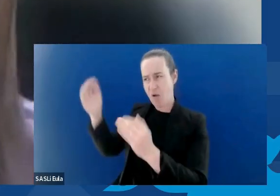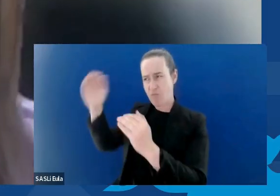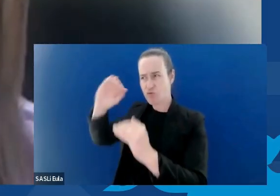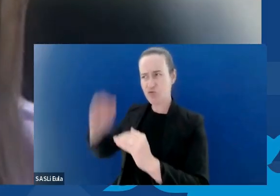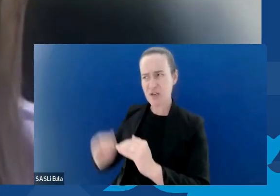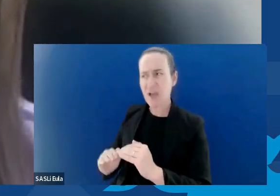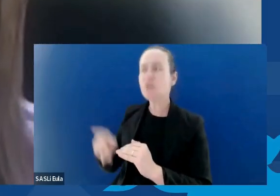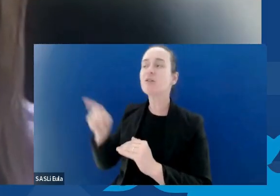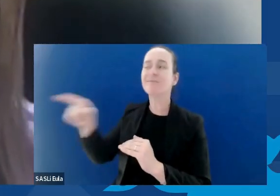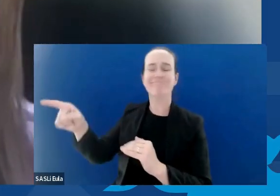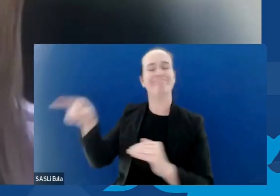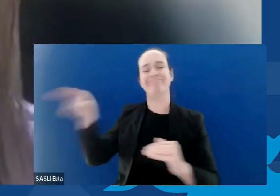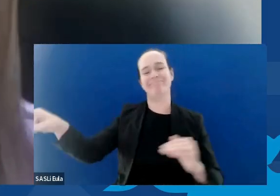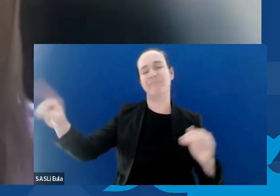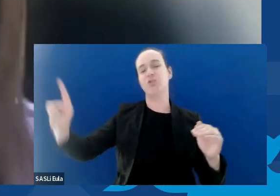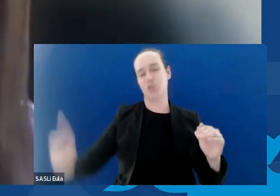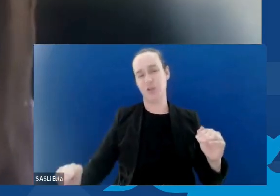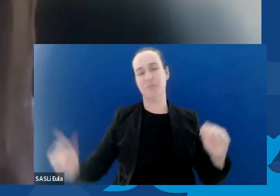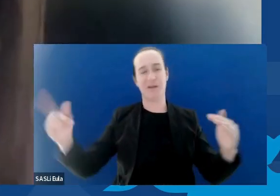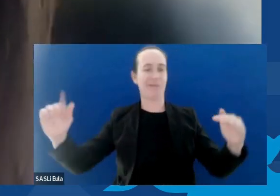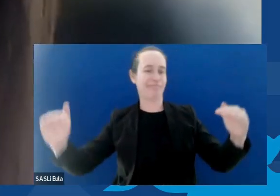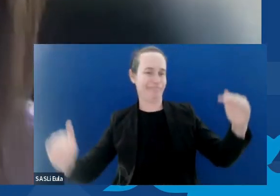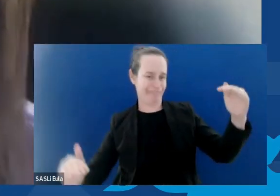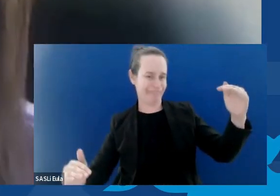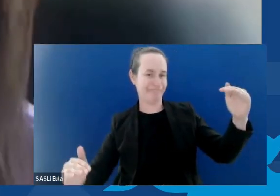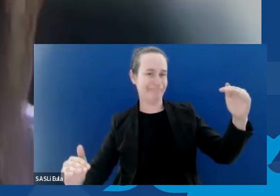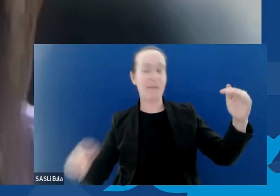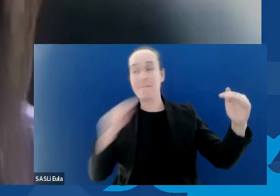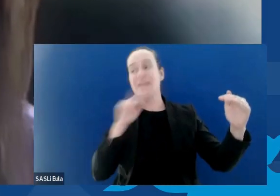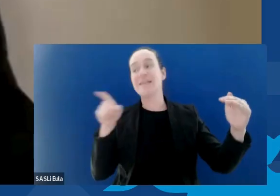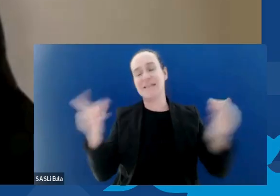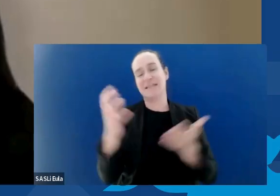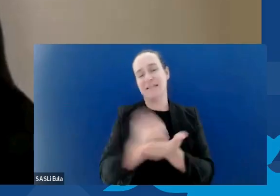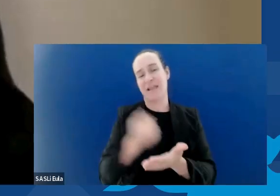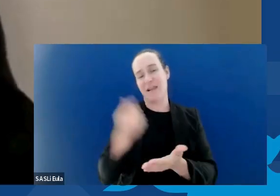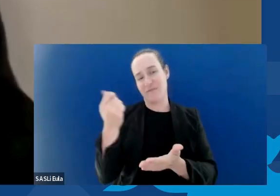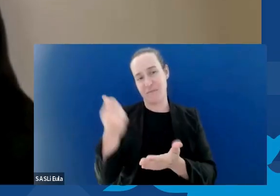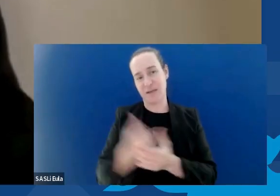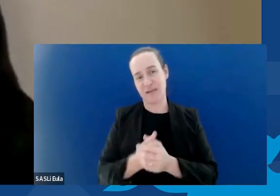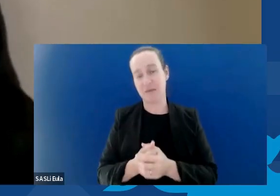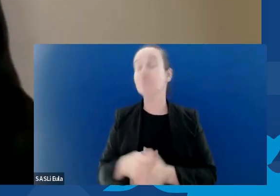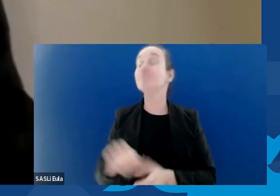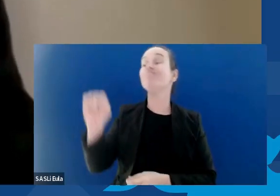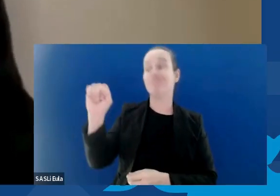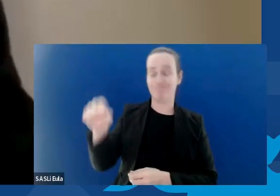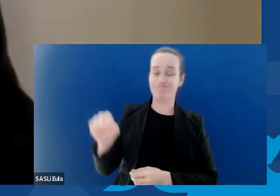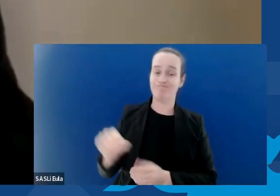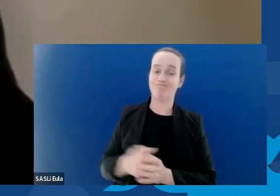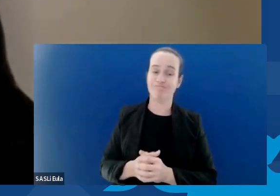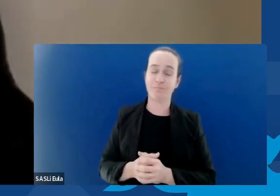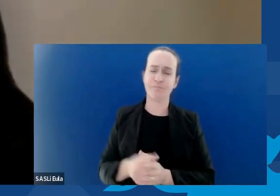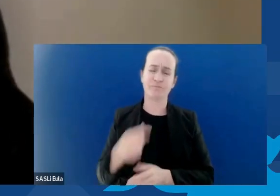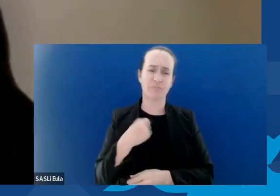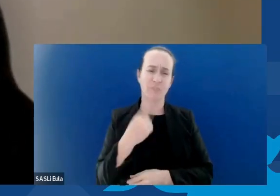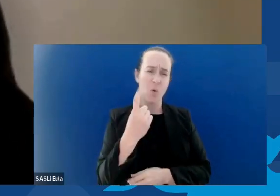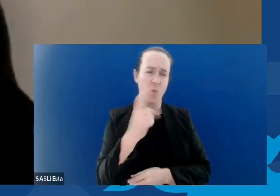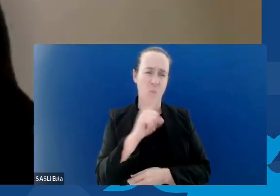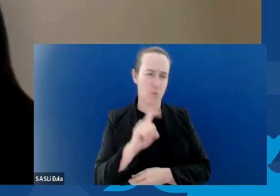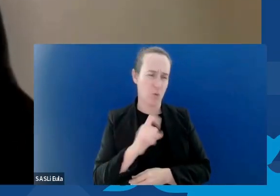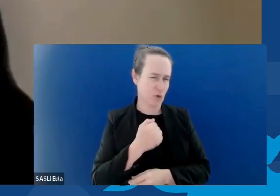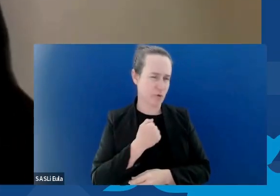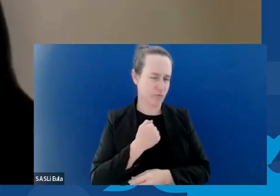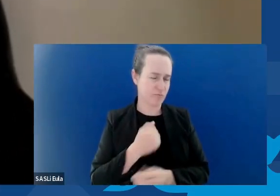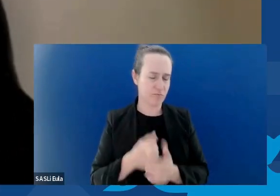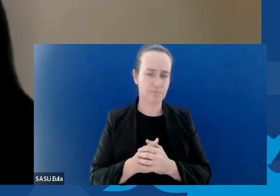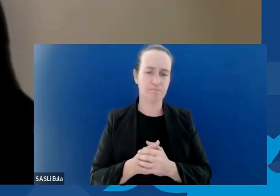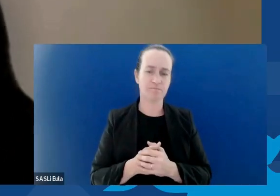that it's a cost saving. No, for sure. I think one more question from my side is that